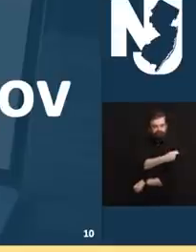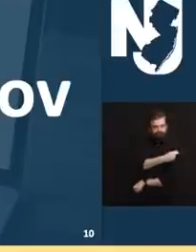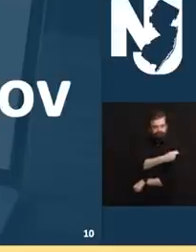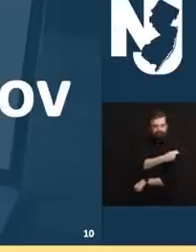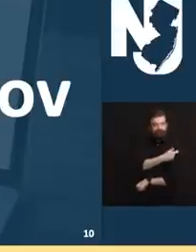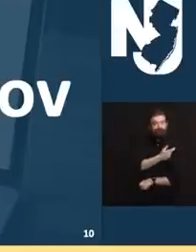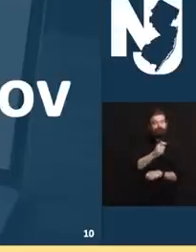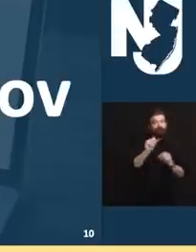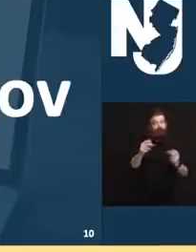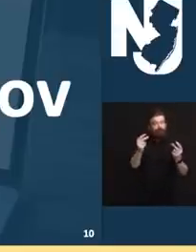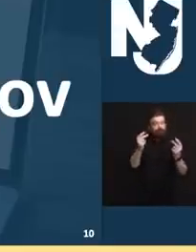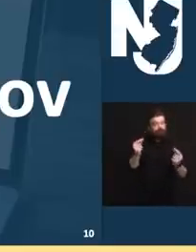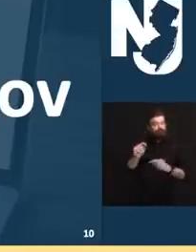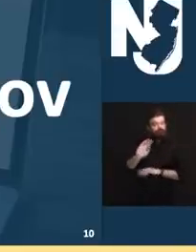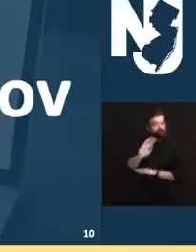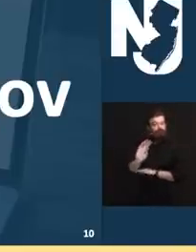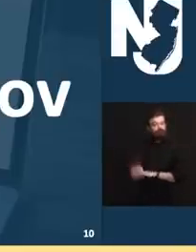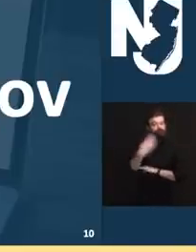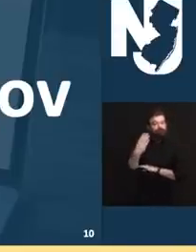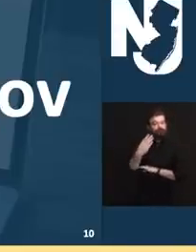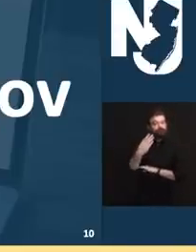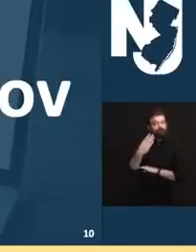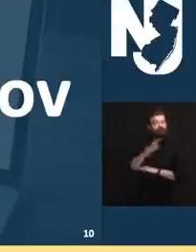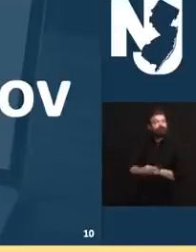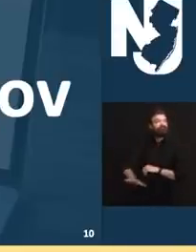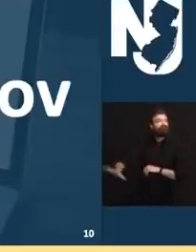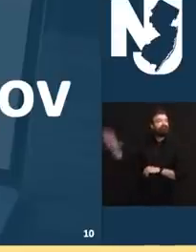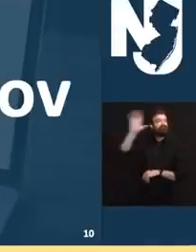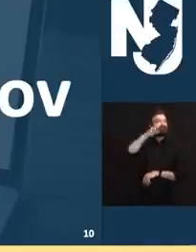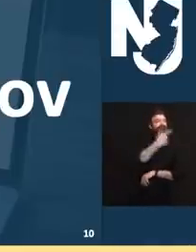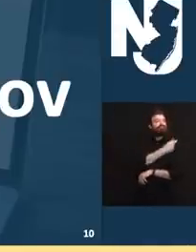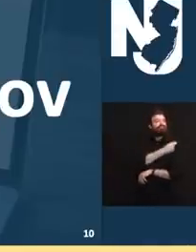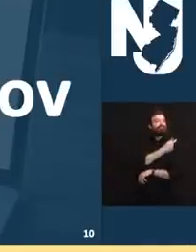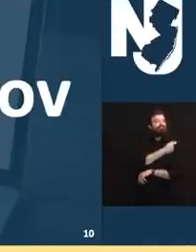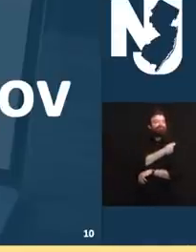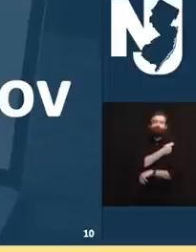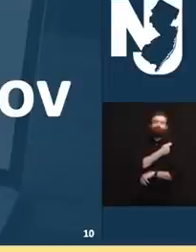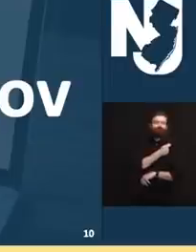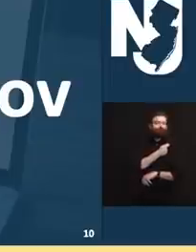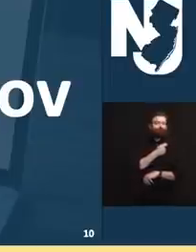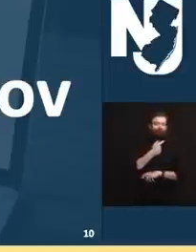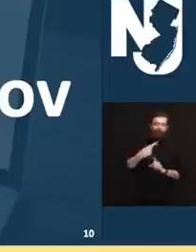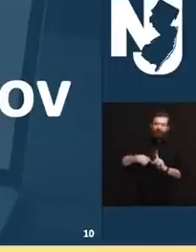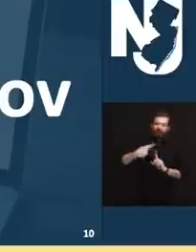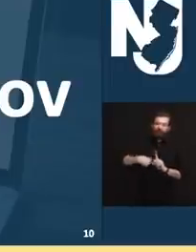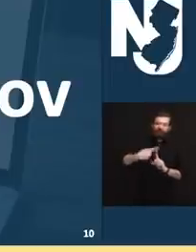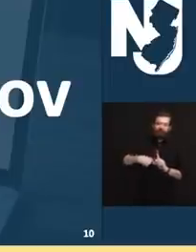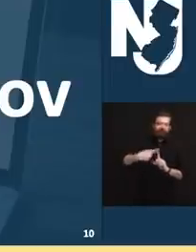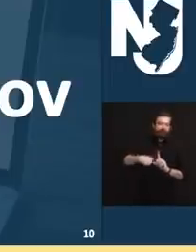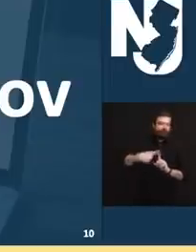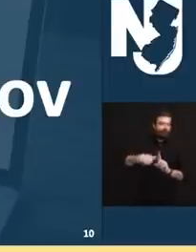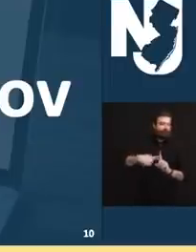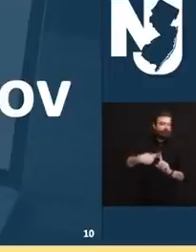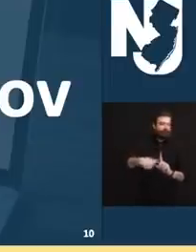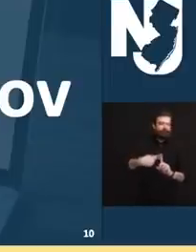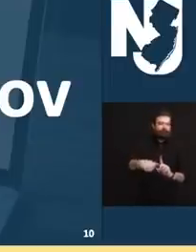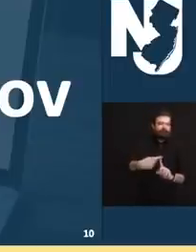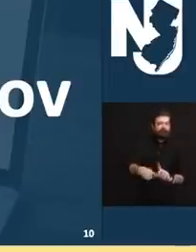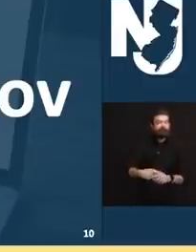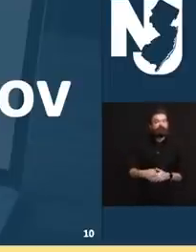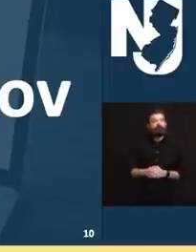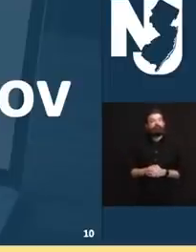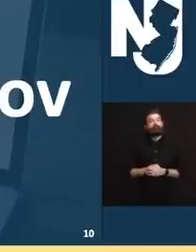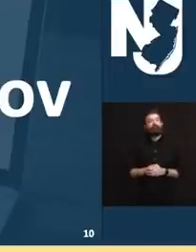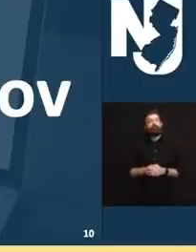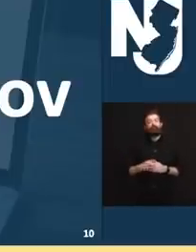effort of those of us up here and many, many more around the state to show our confidence in the safety and efficacy